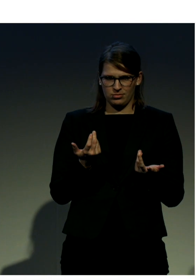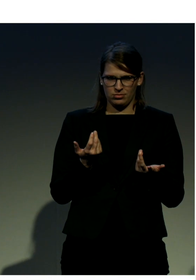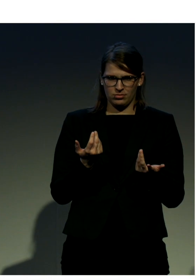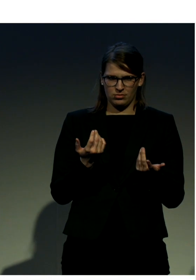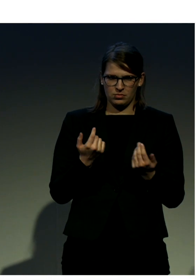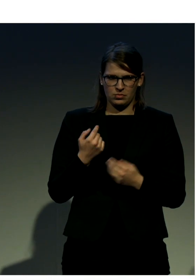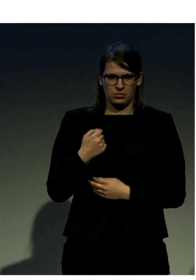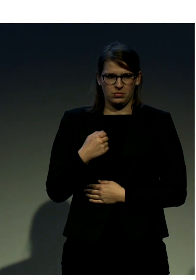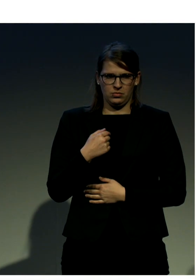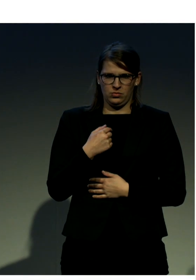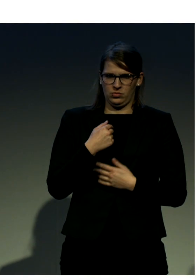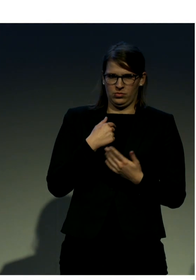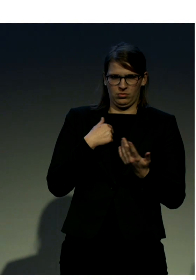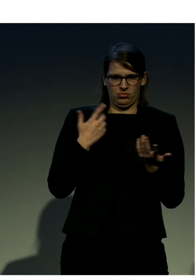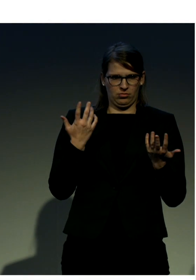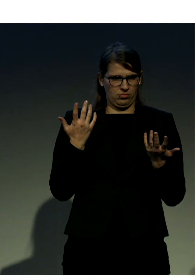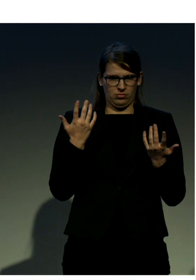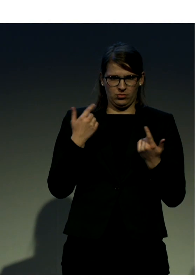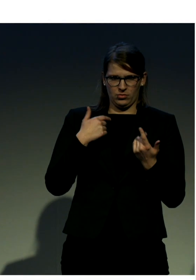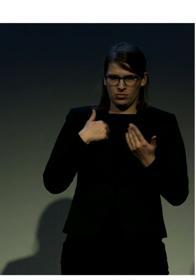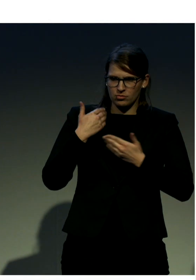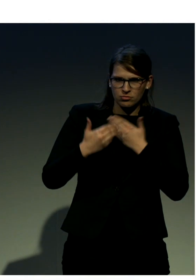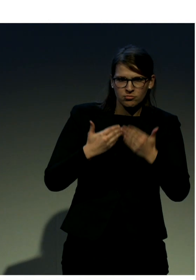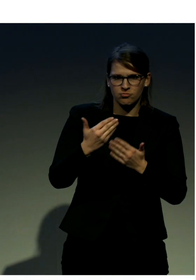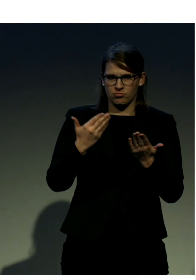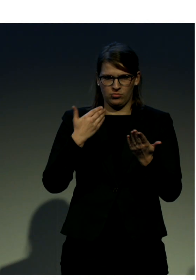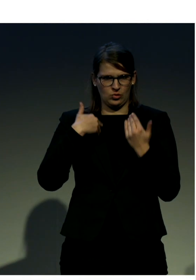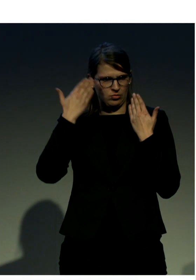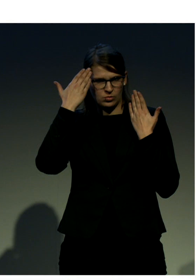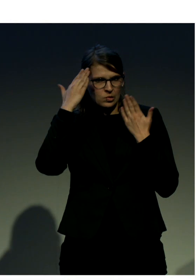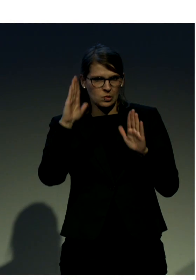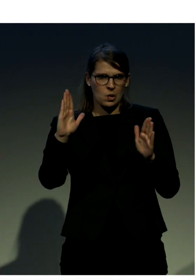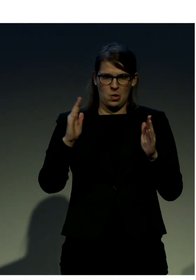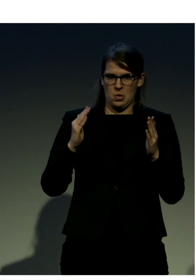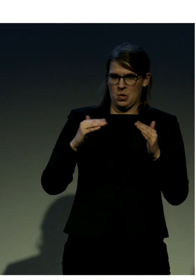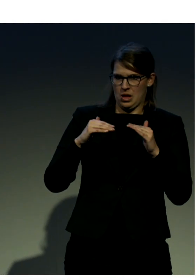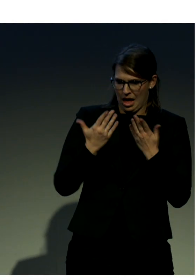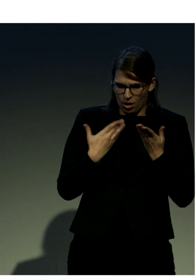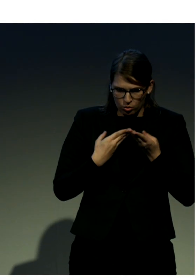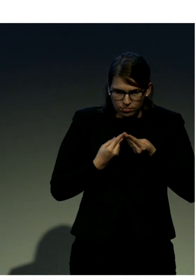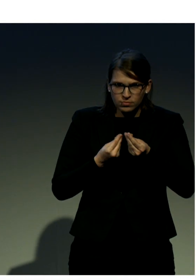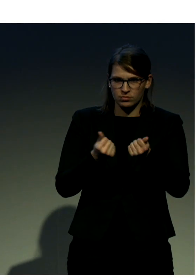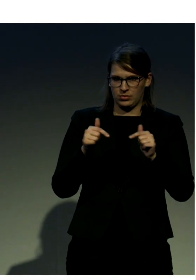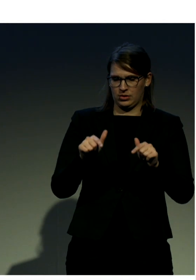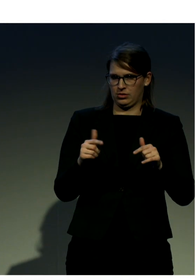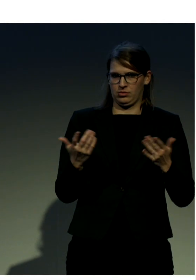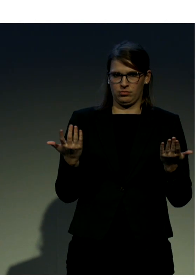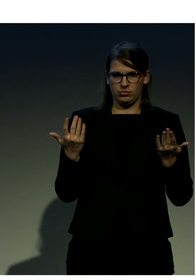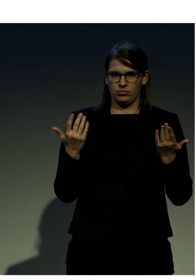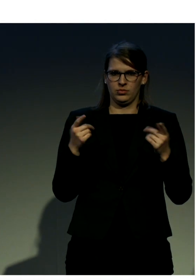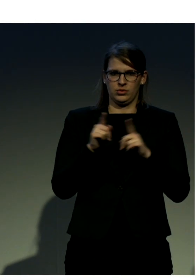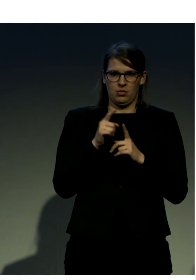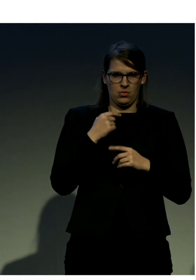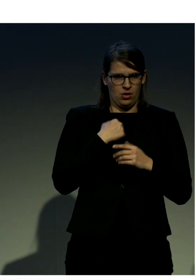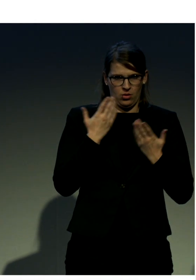can reverse the process. And every time even priests came home, my family came home to intervene and talk